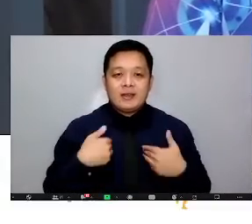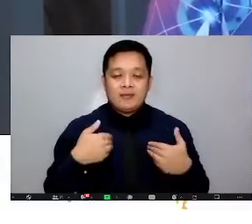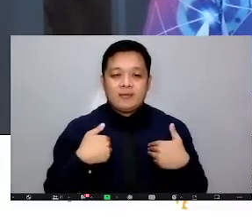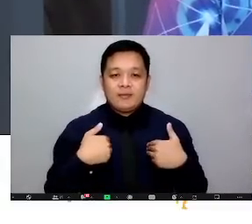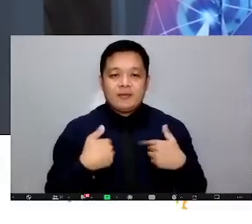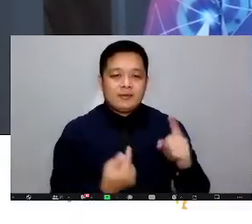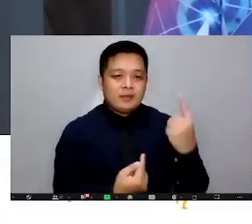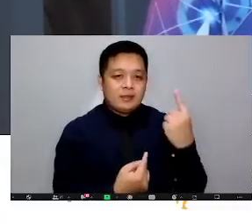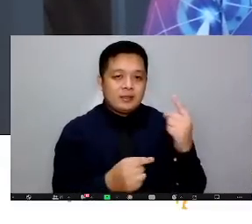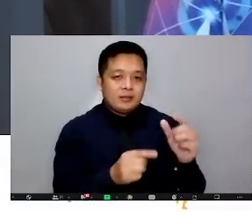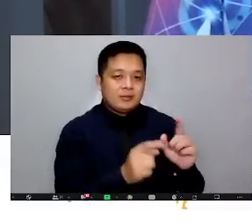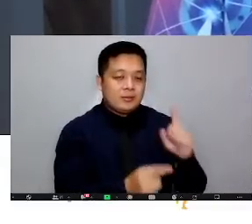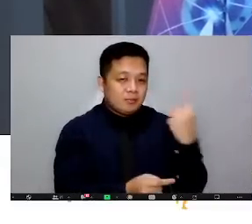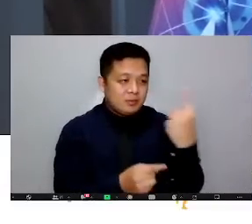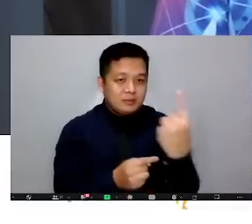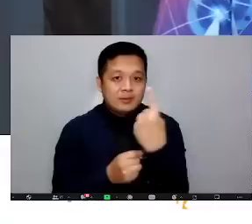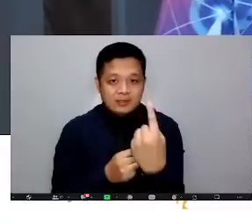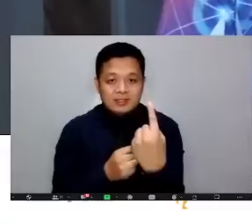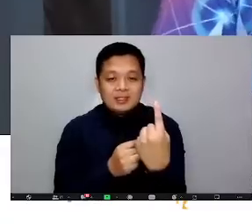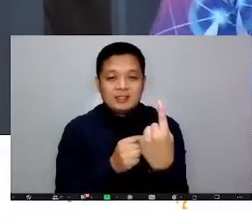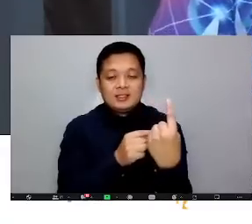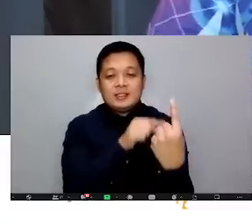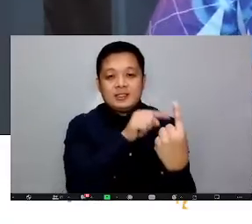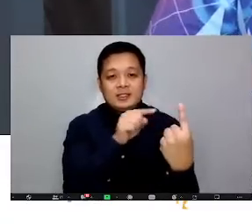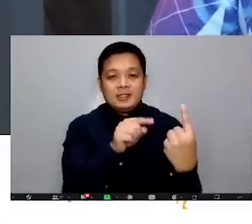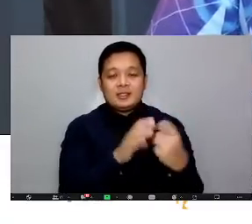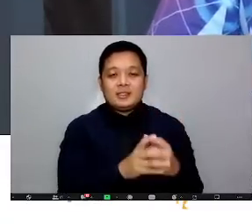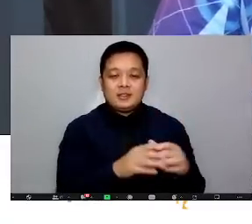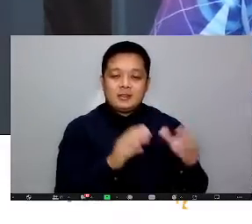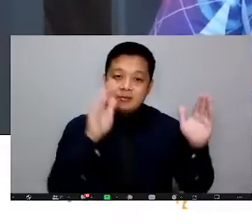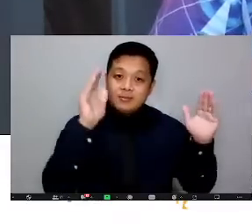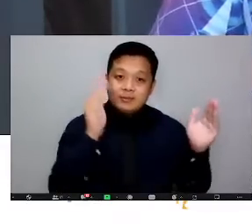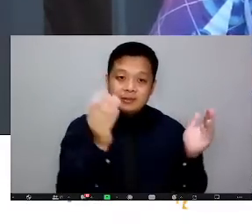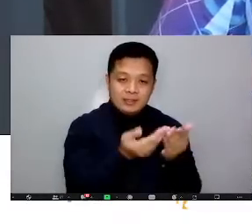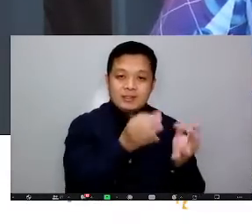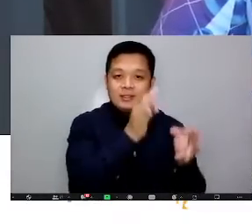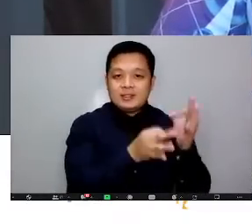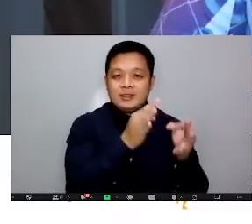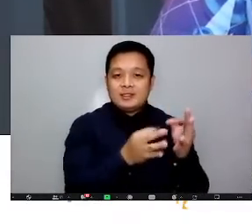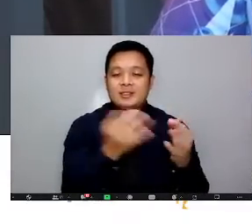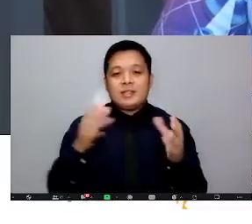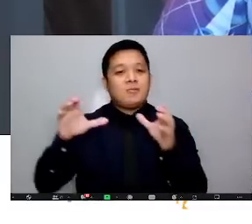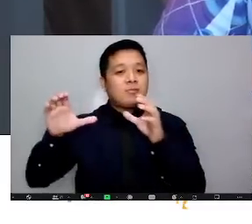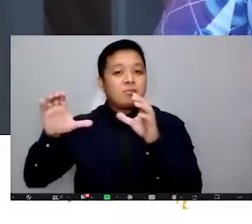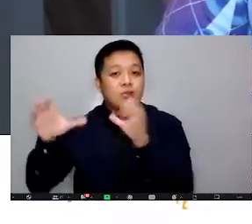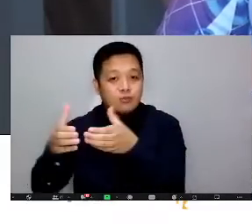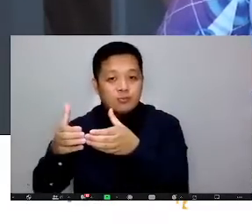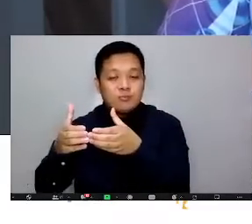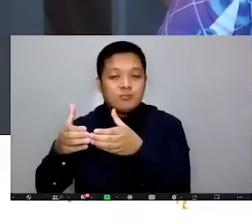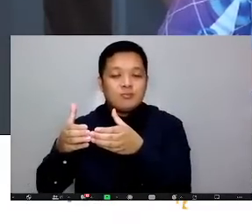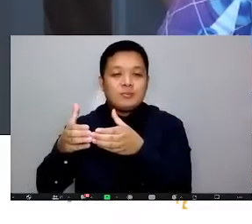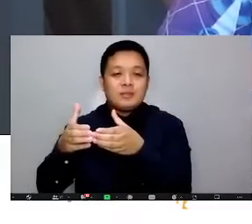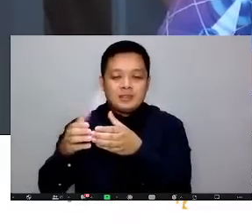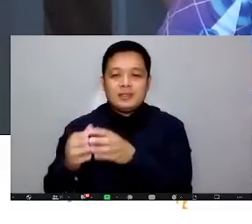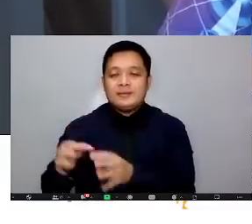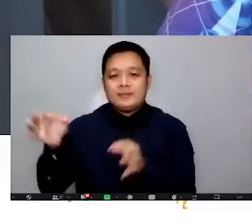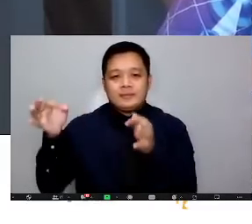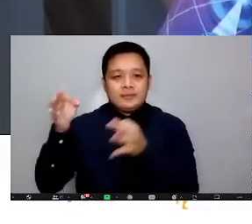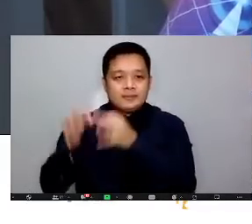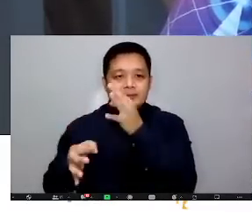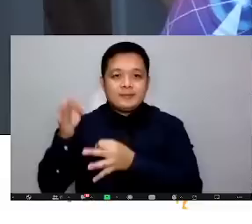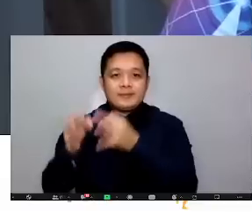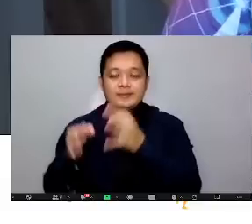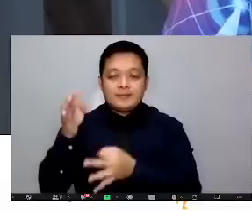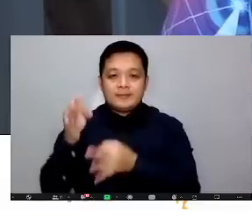will read the judges for the theme category. I am sure you can't wait to know our esteemed board of